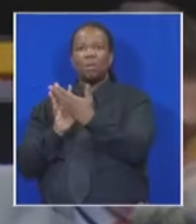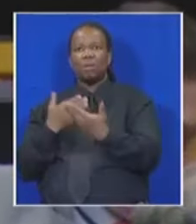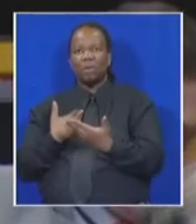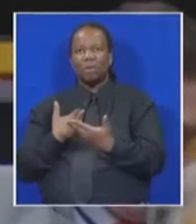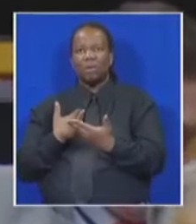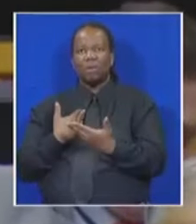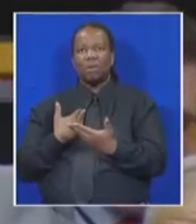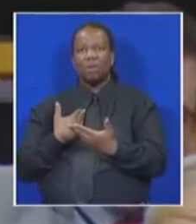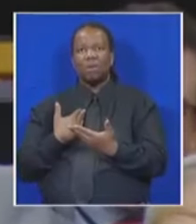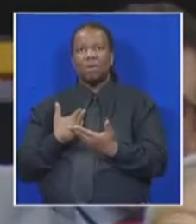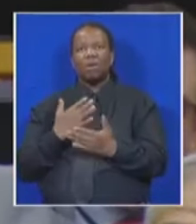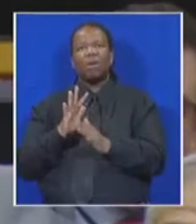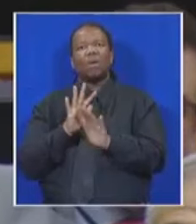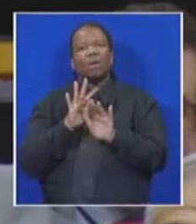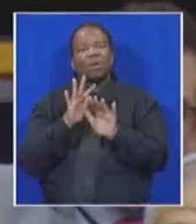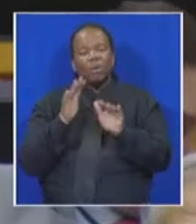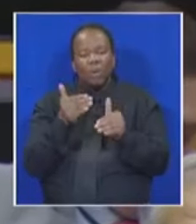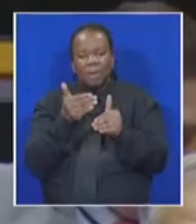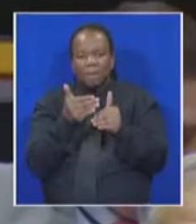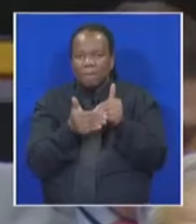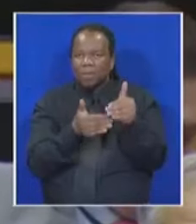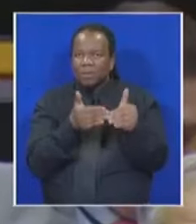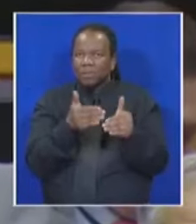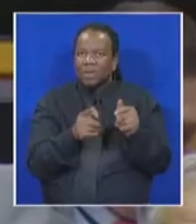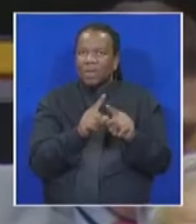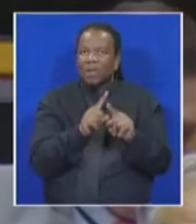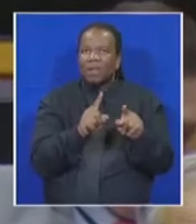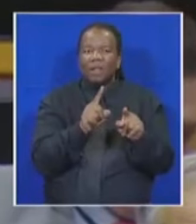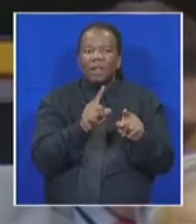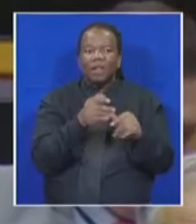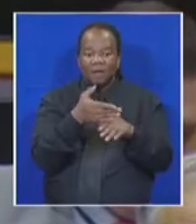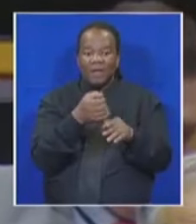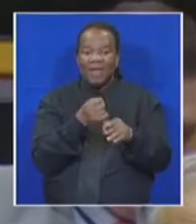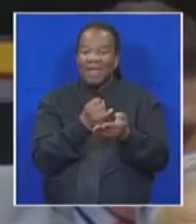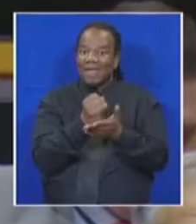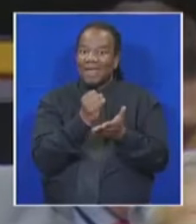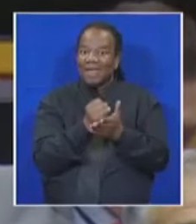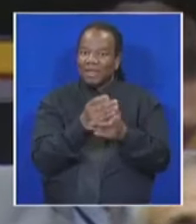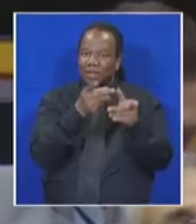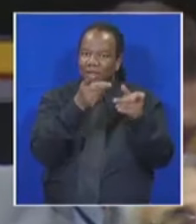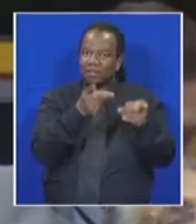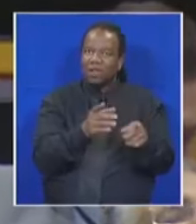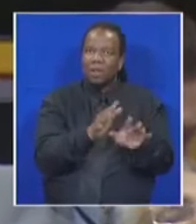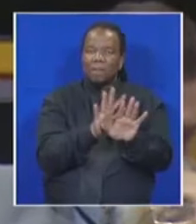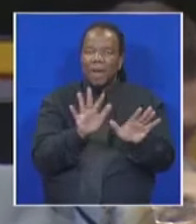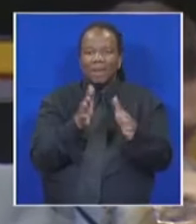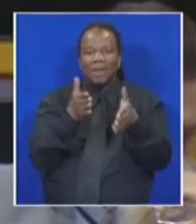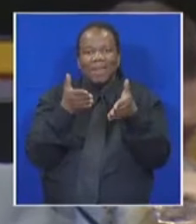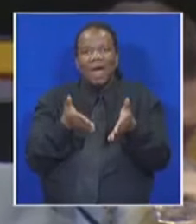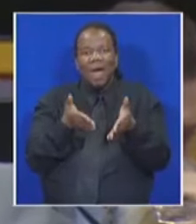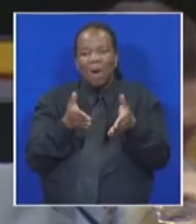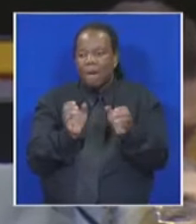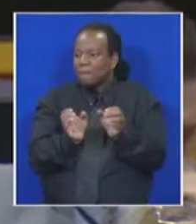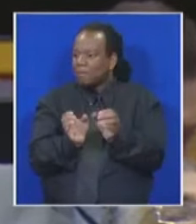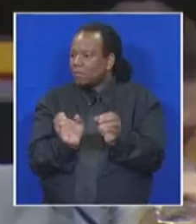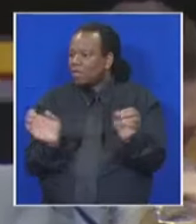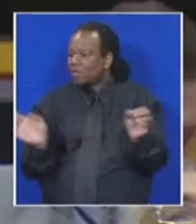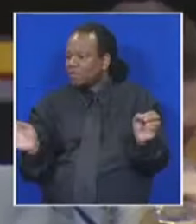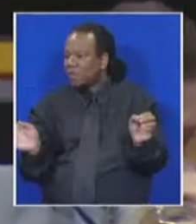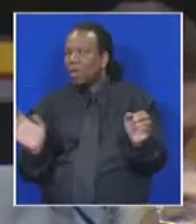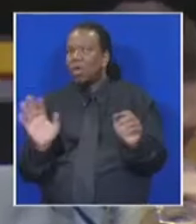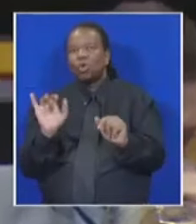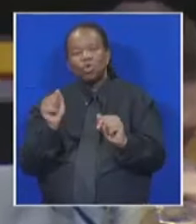matter towards the end of the process. We wanted the decision to be made up front. Now, we can't be talking about a division. Remember, we also made the